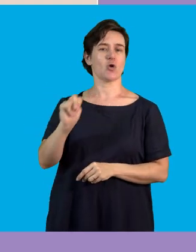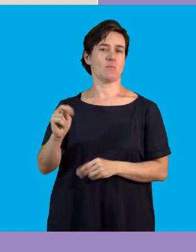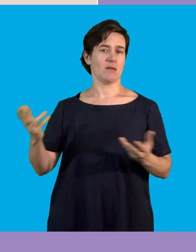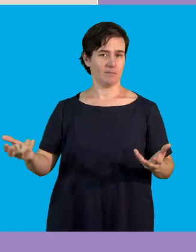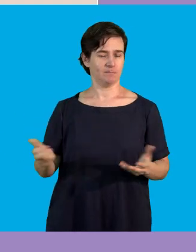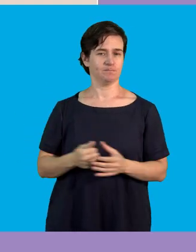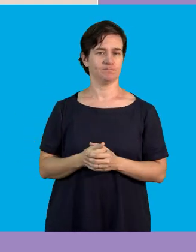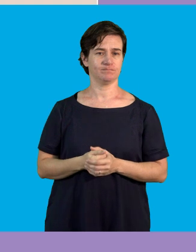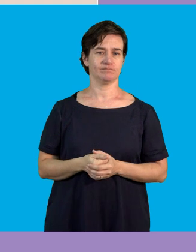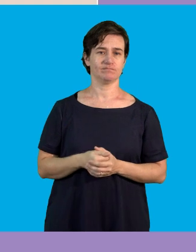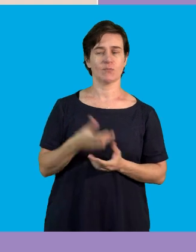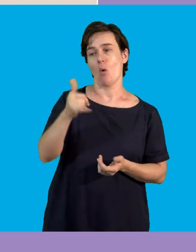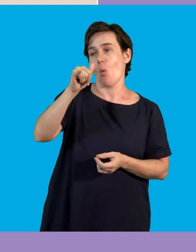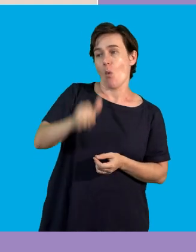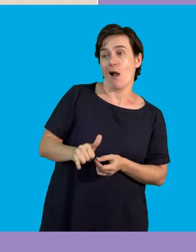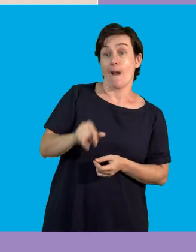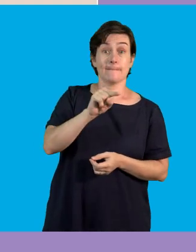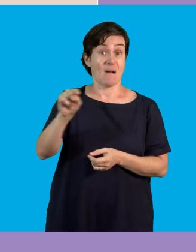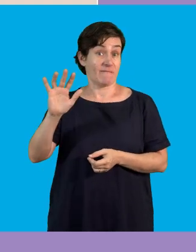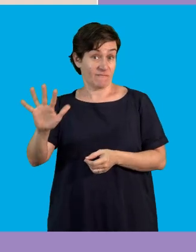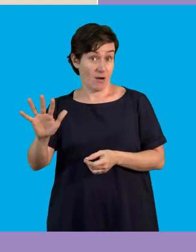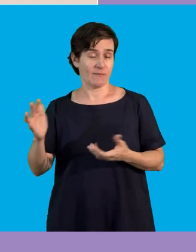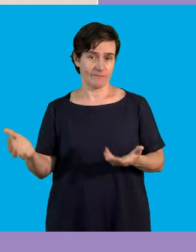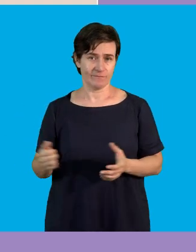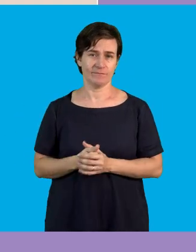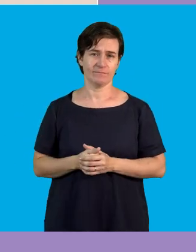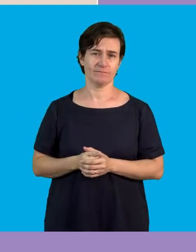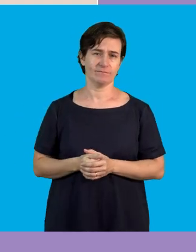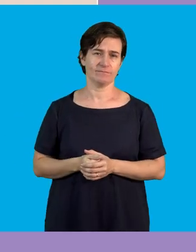is a binomial. Y minus